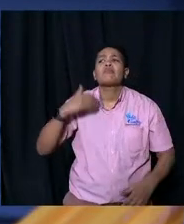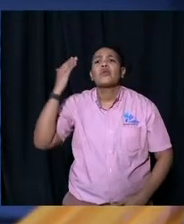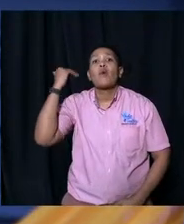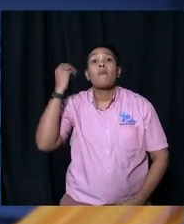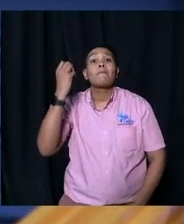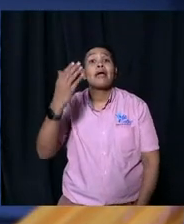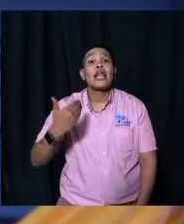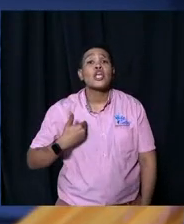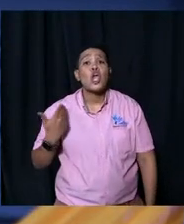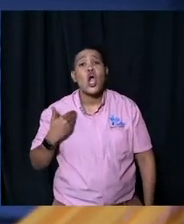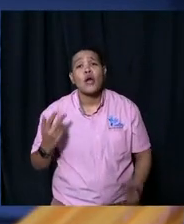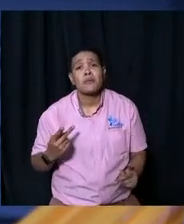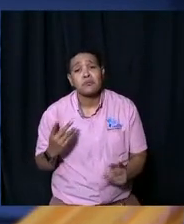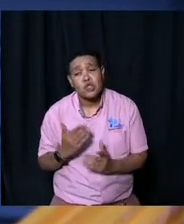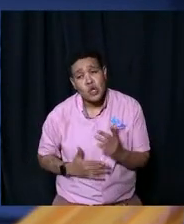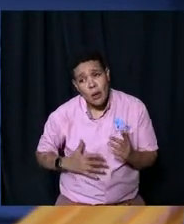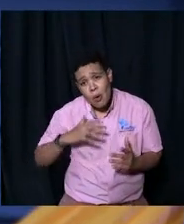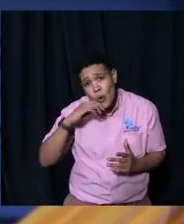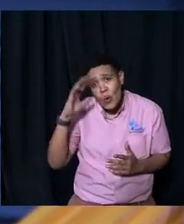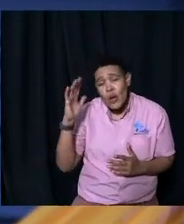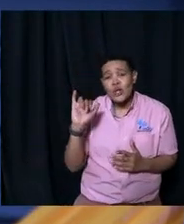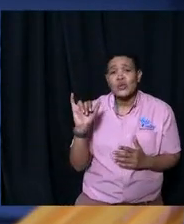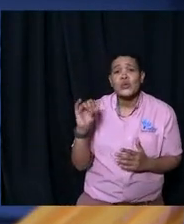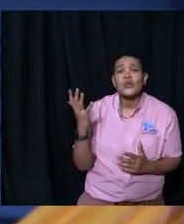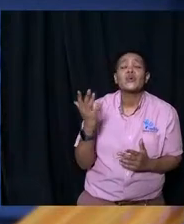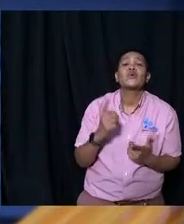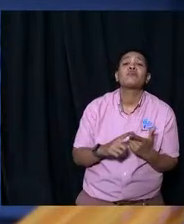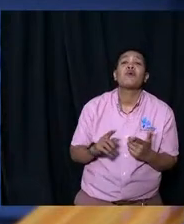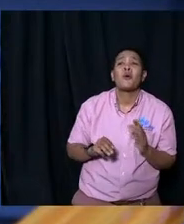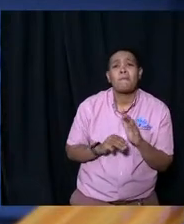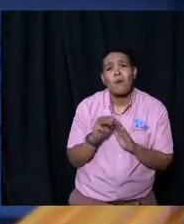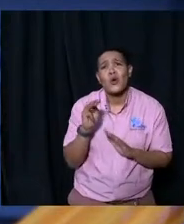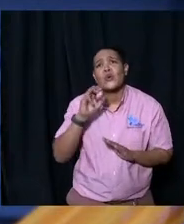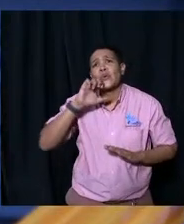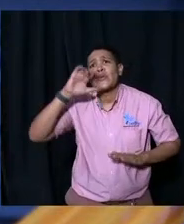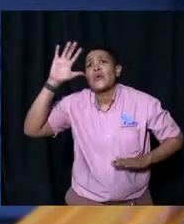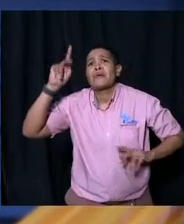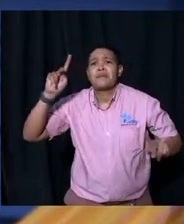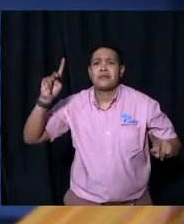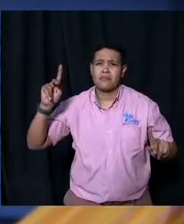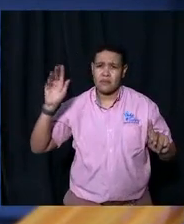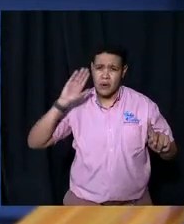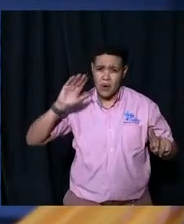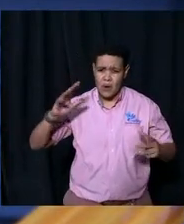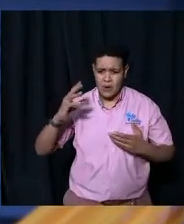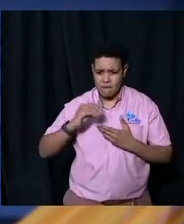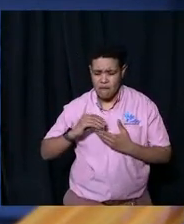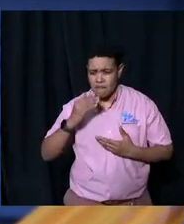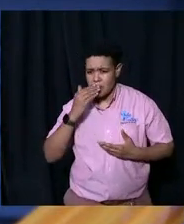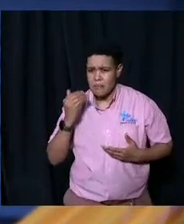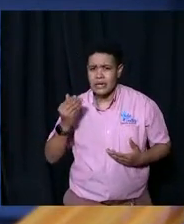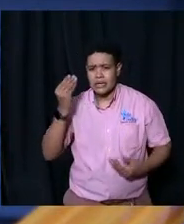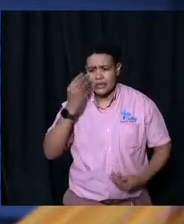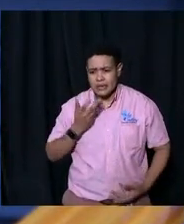young people, not so young, more mature people, and everyone will get involved and get to be